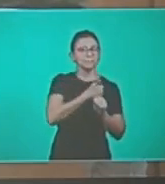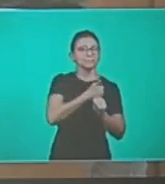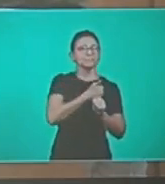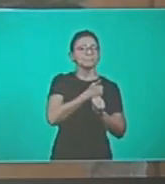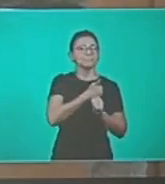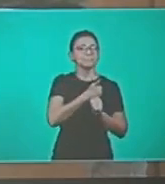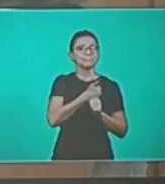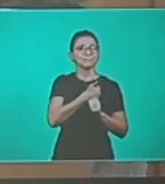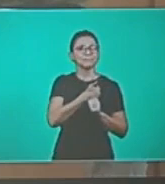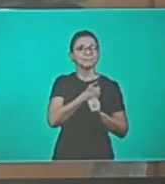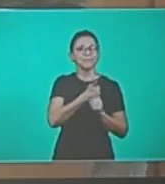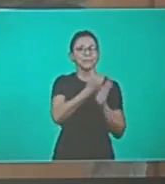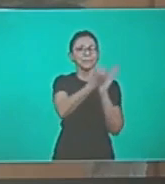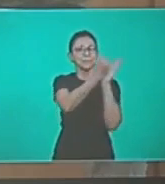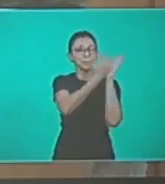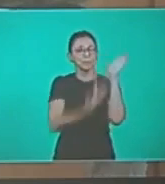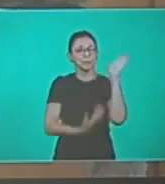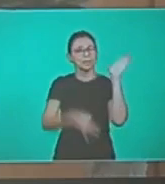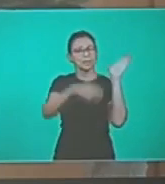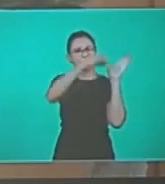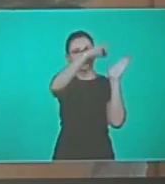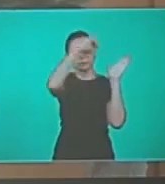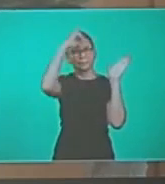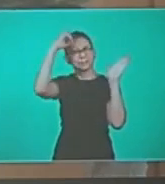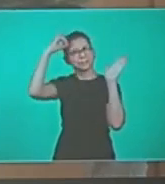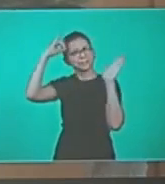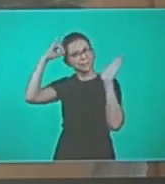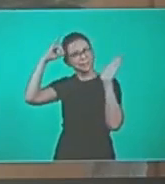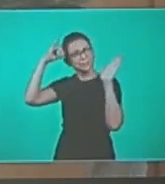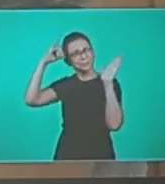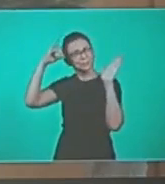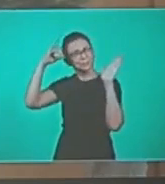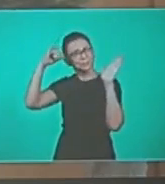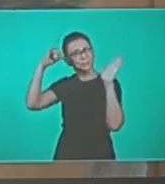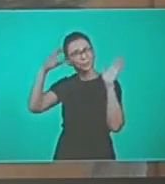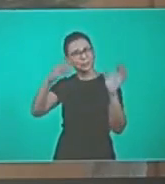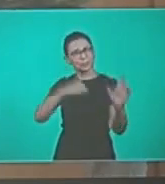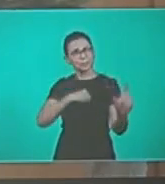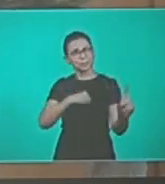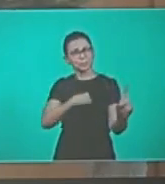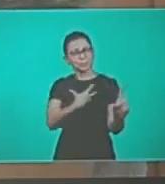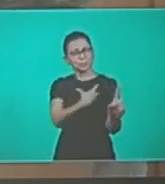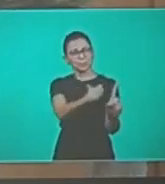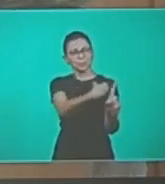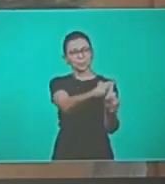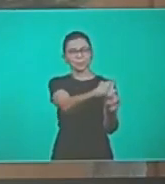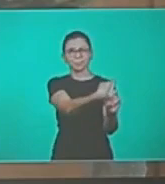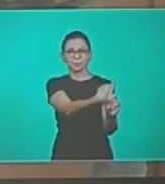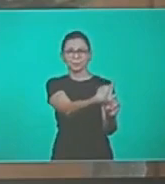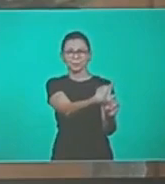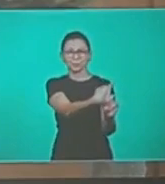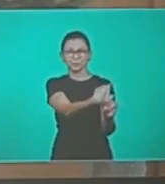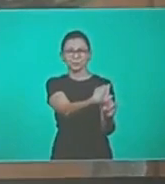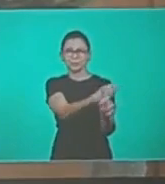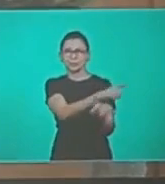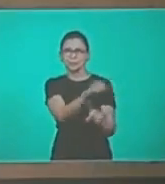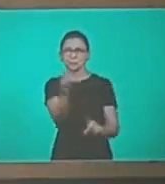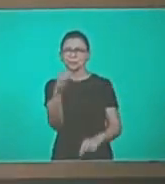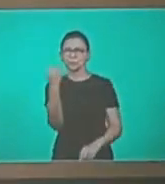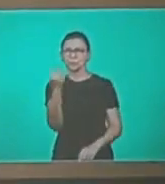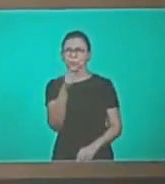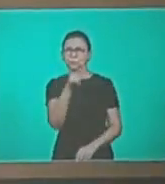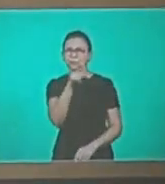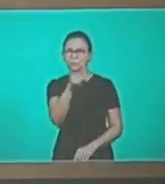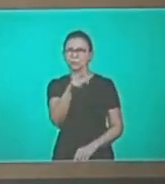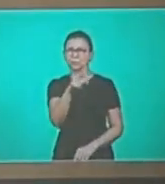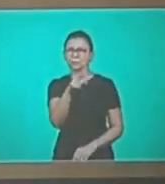a blood that has no sin. We don't deserve. So this wage, it's very important to